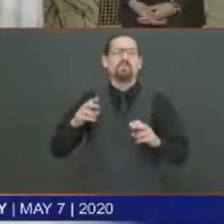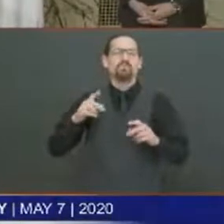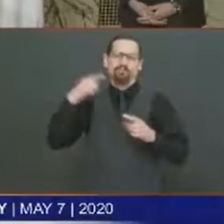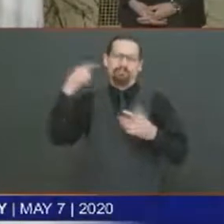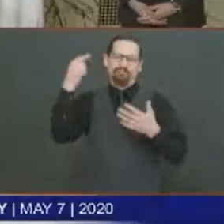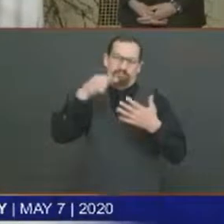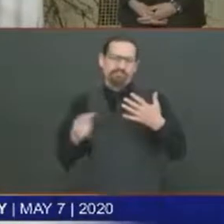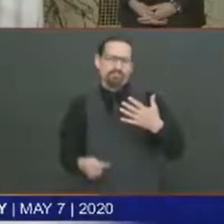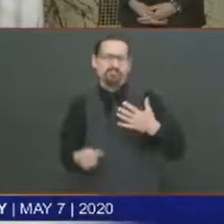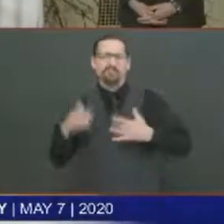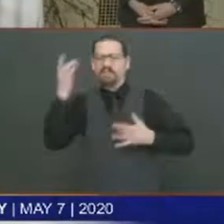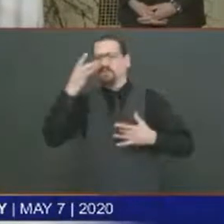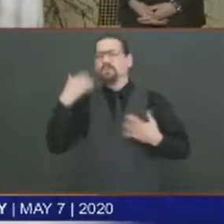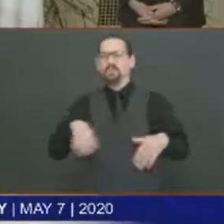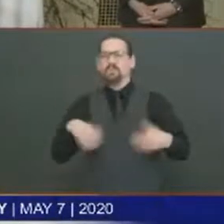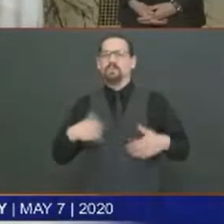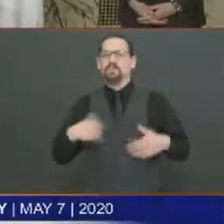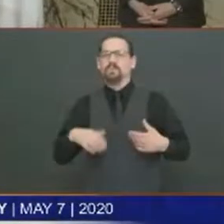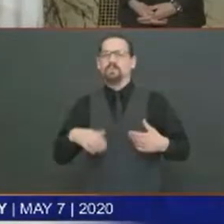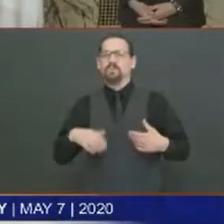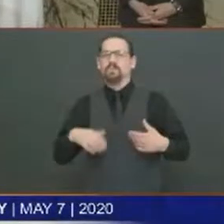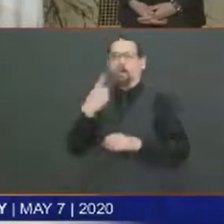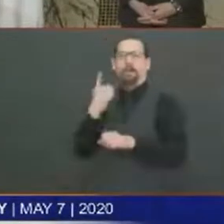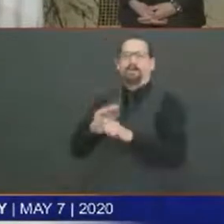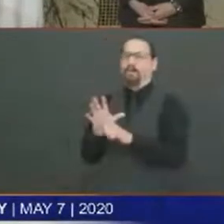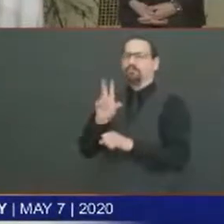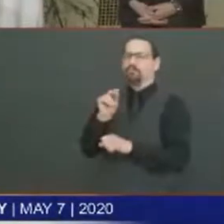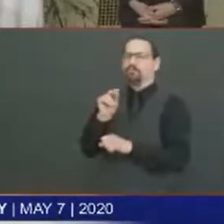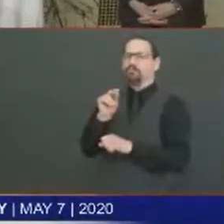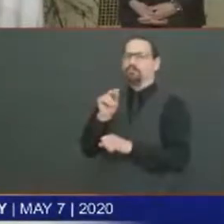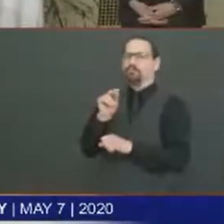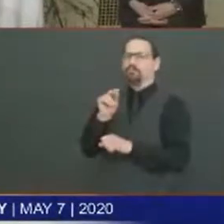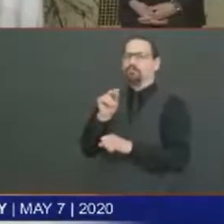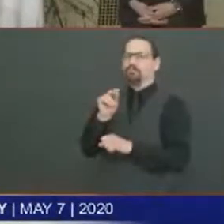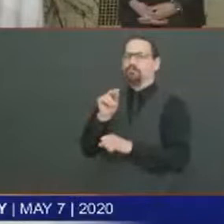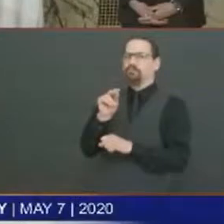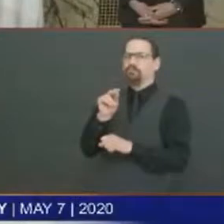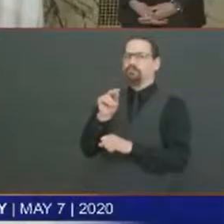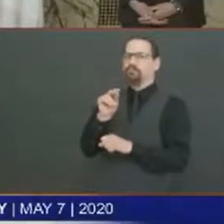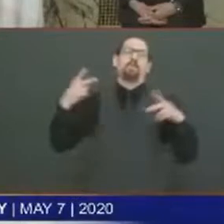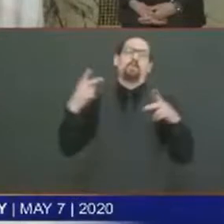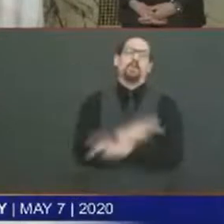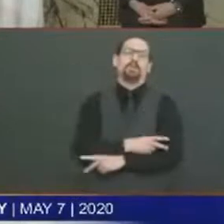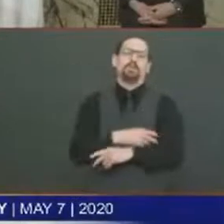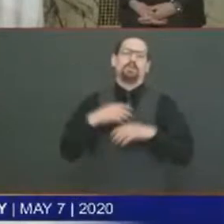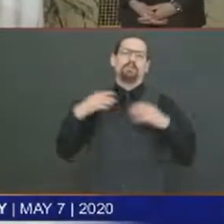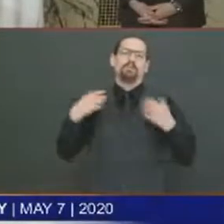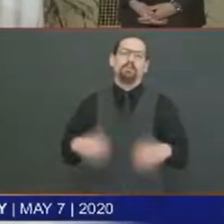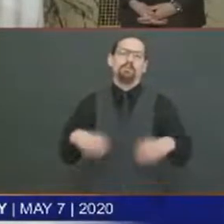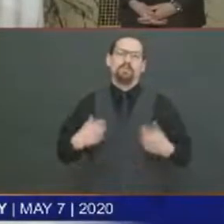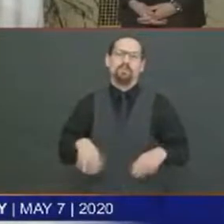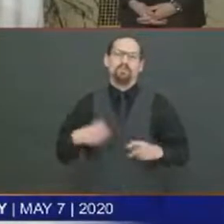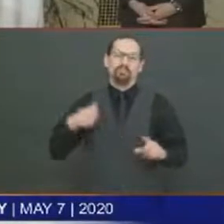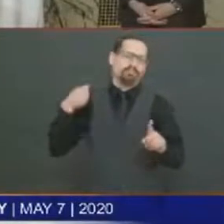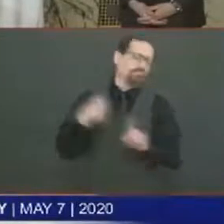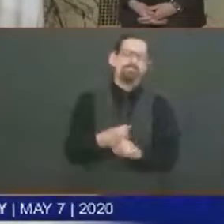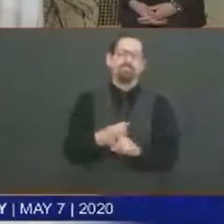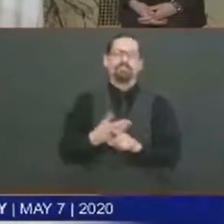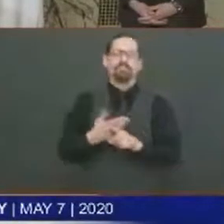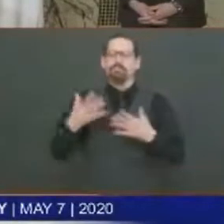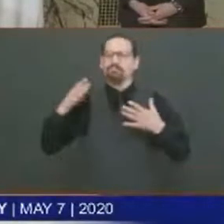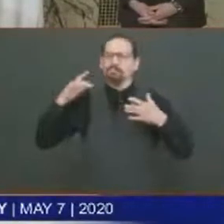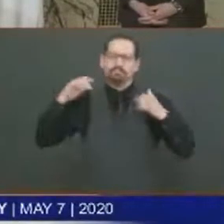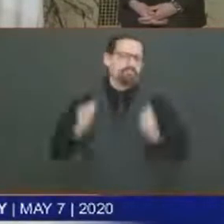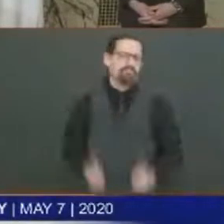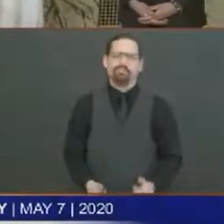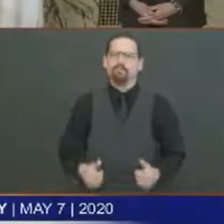to bad outcomes with COVID-19. The administrators at the Vets Home